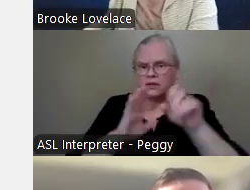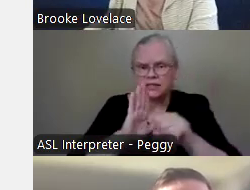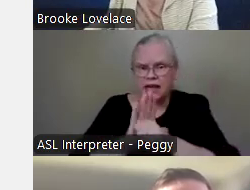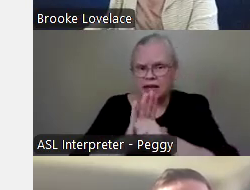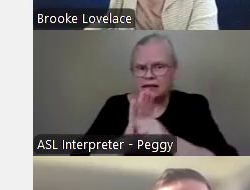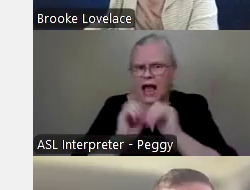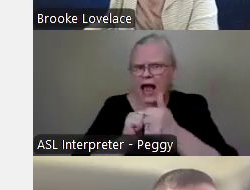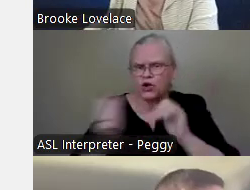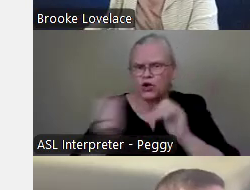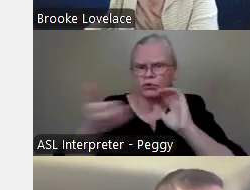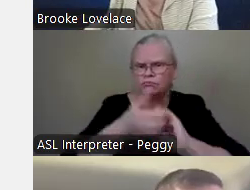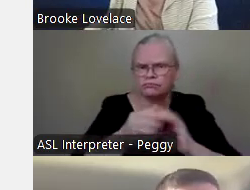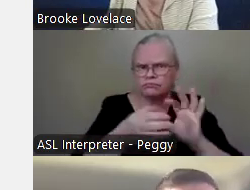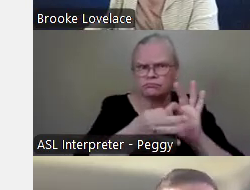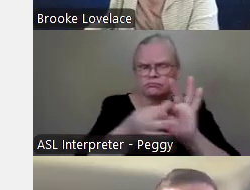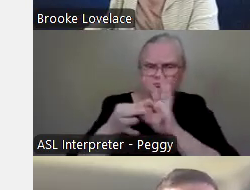That's a great question.